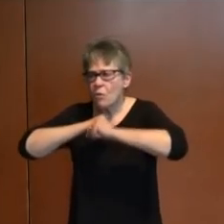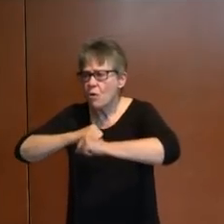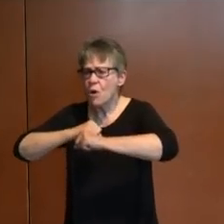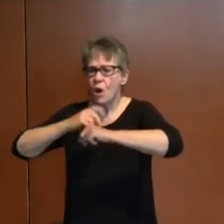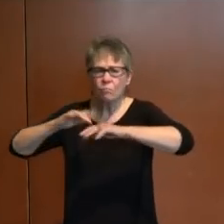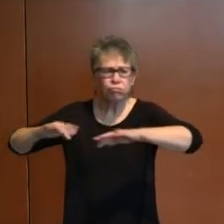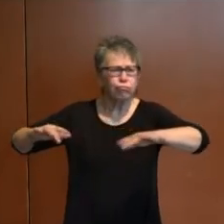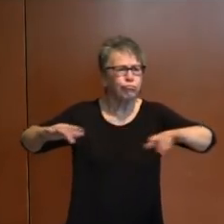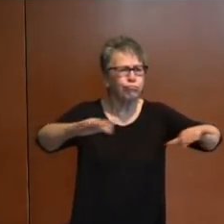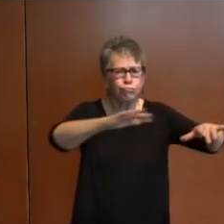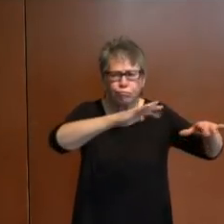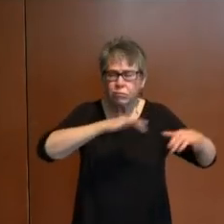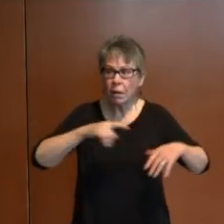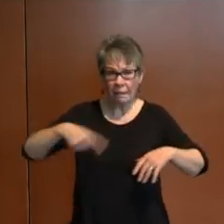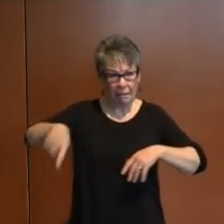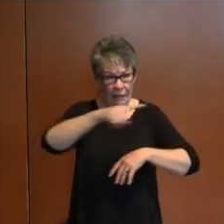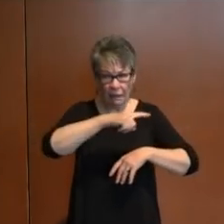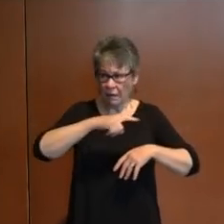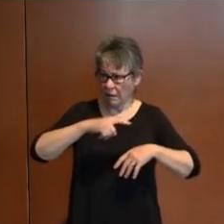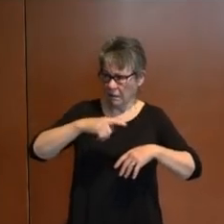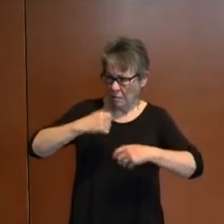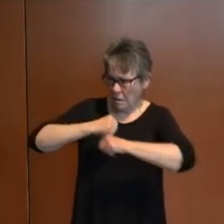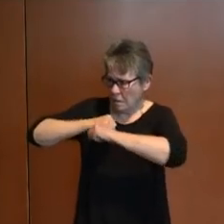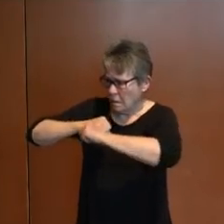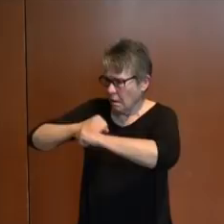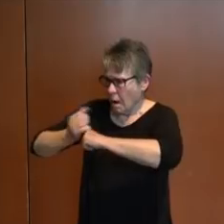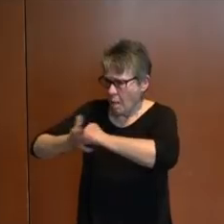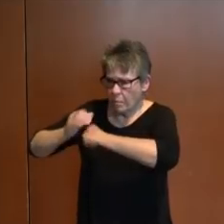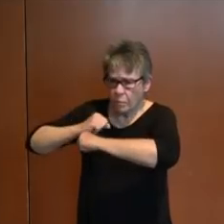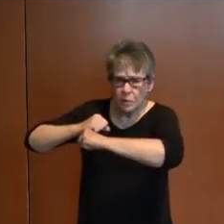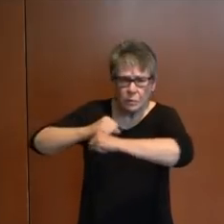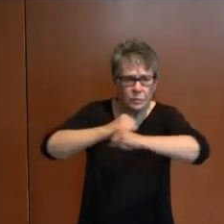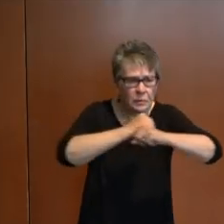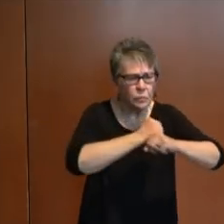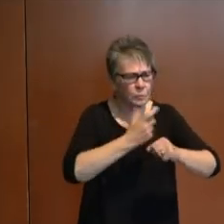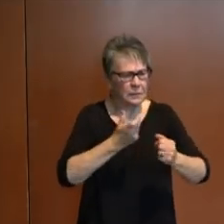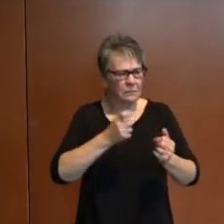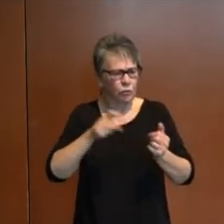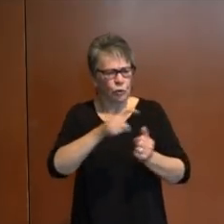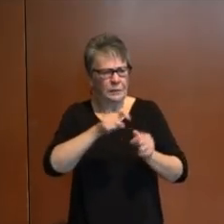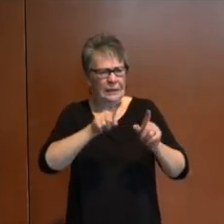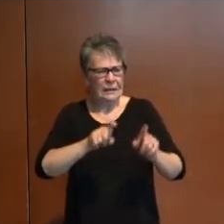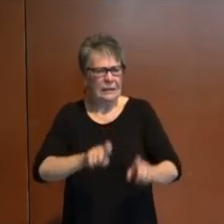most precious assets are our people. I thank both the Attorney General,